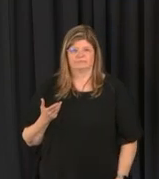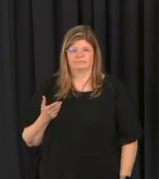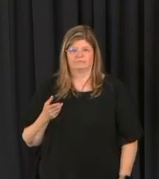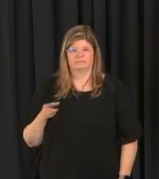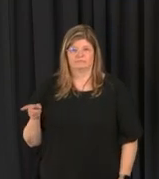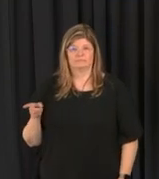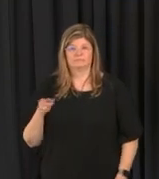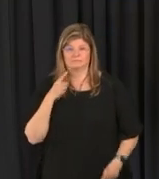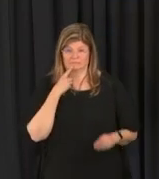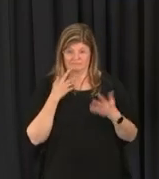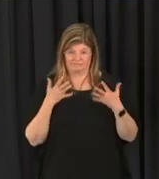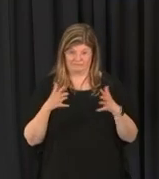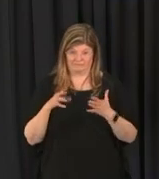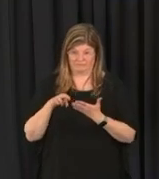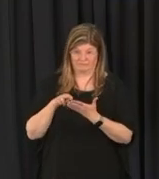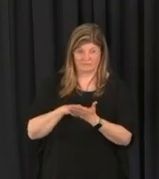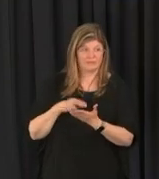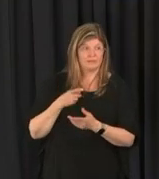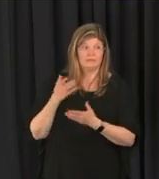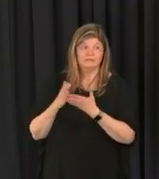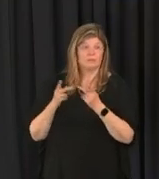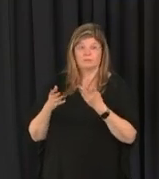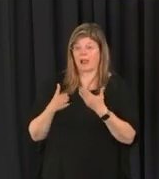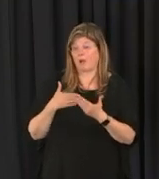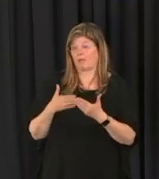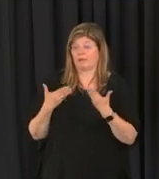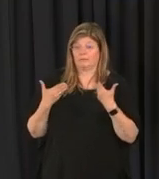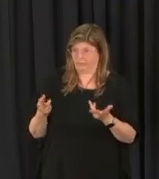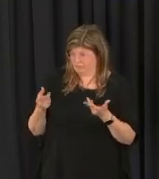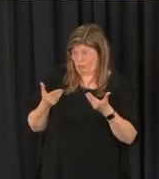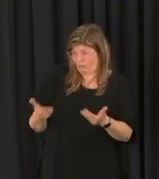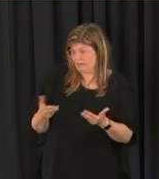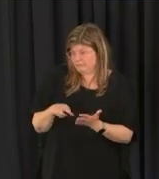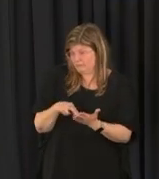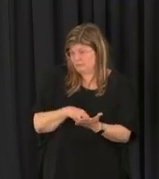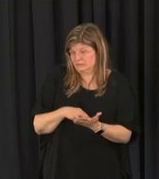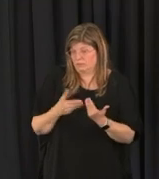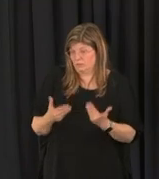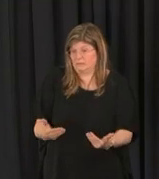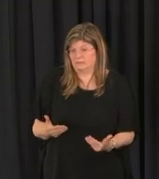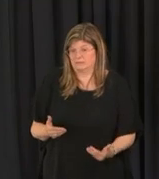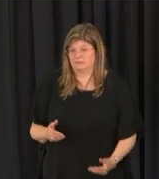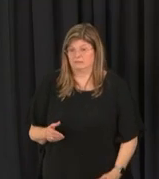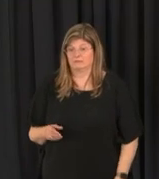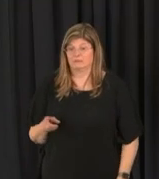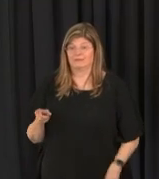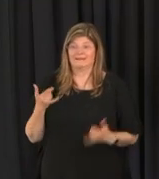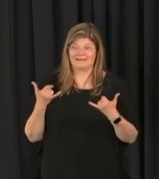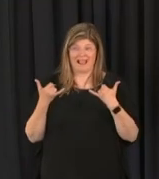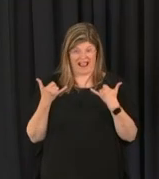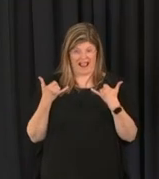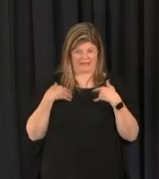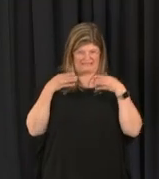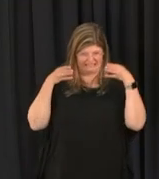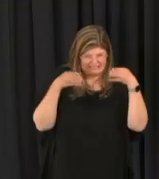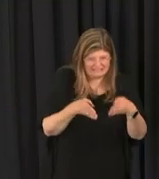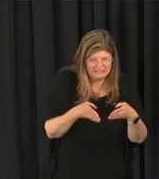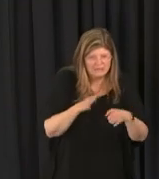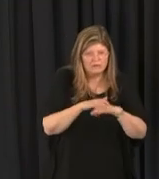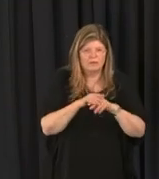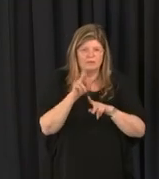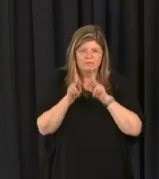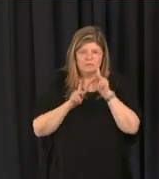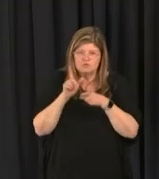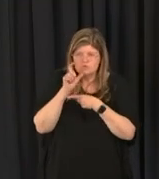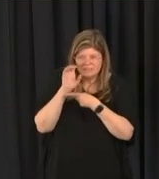have registered. So people are doing that, and they can do it. We, however, are focused on those people